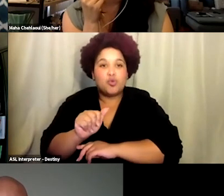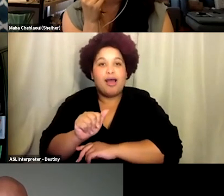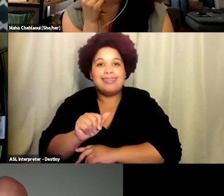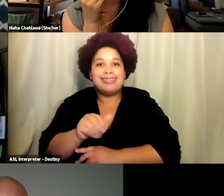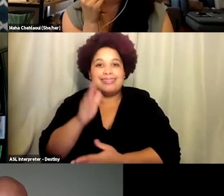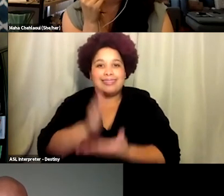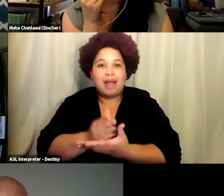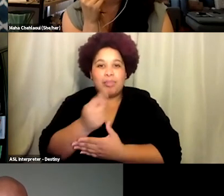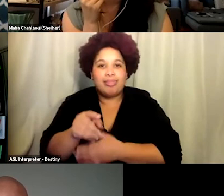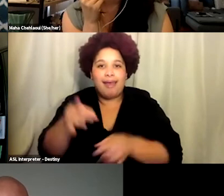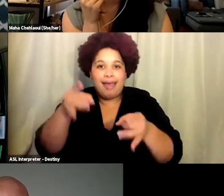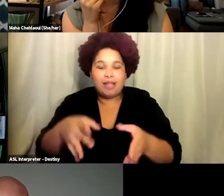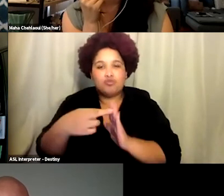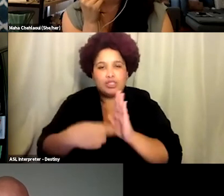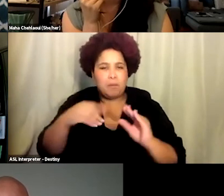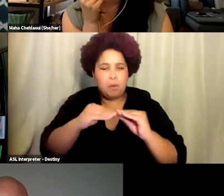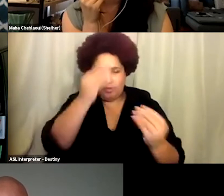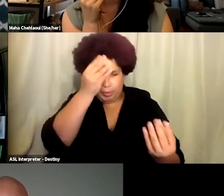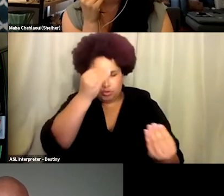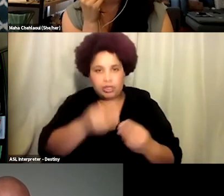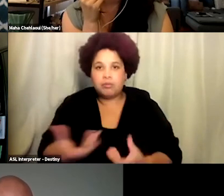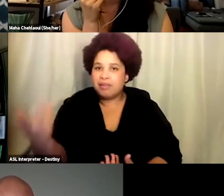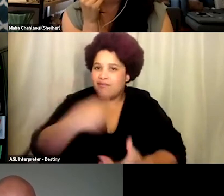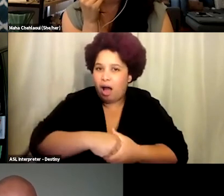more information. Be involved. Be